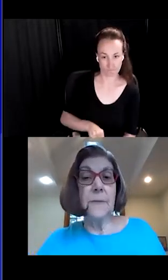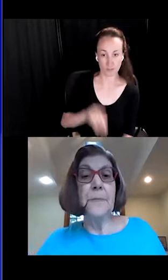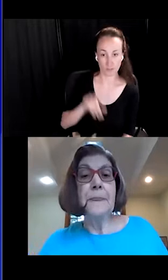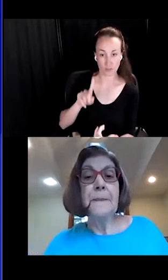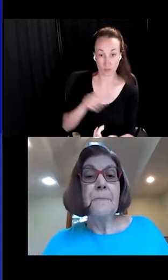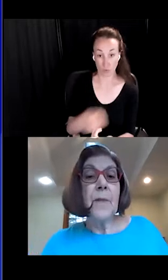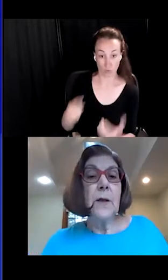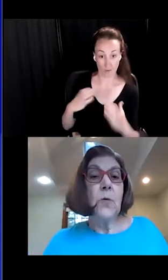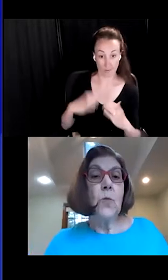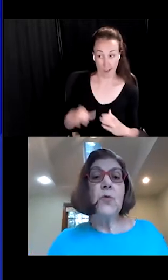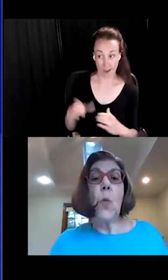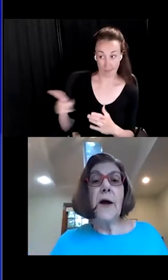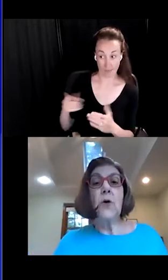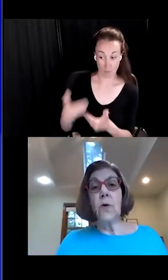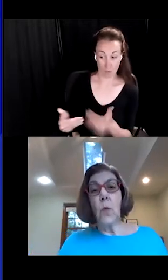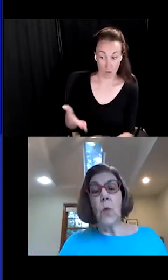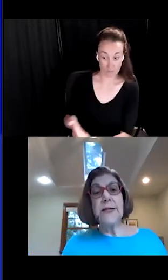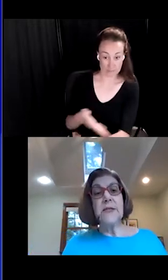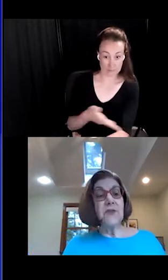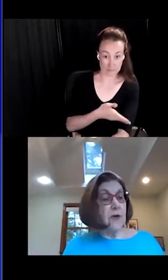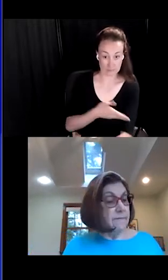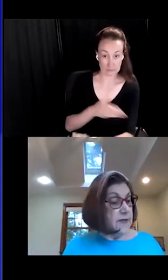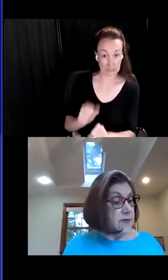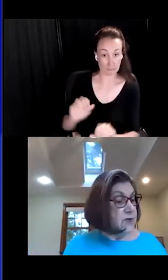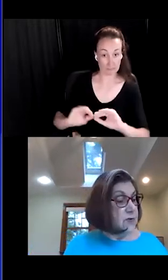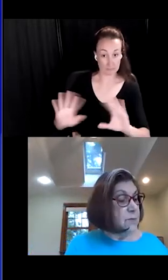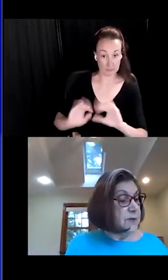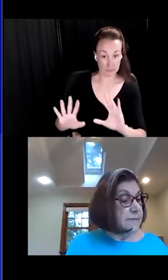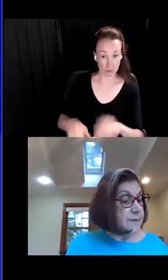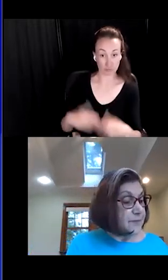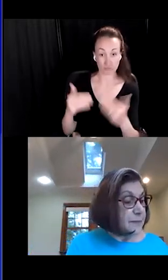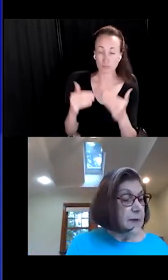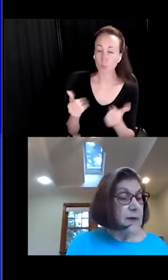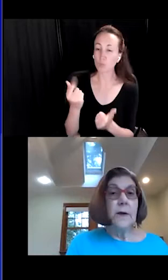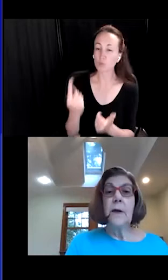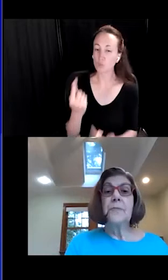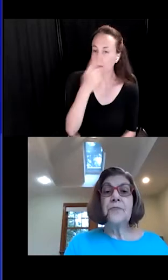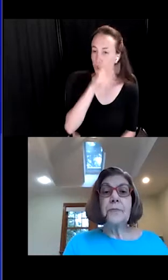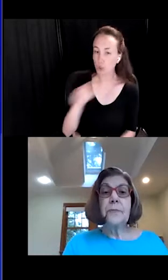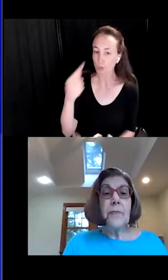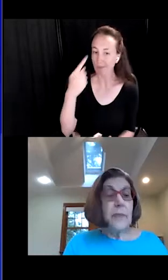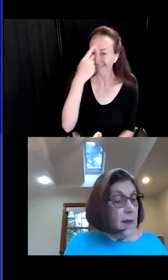codes. Which one or ones of these do you believe